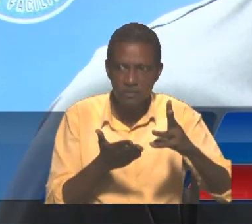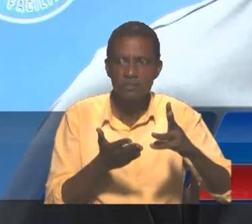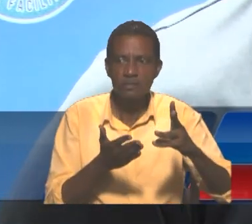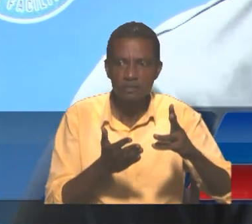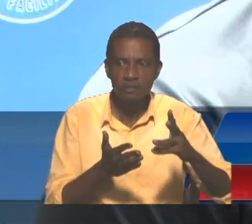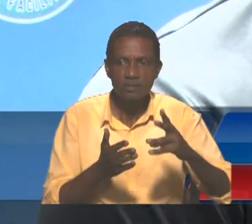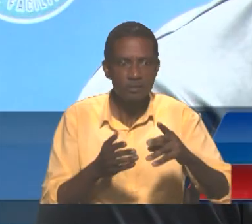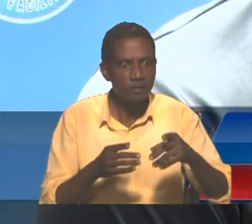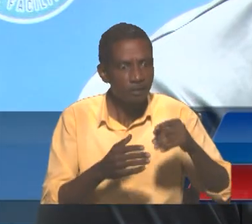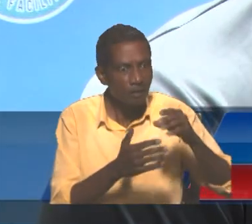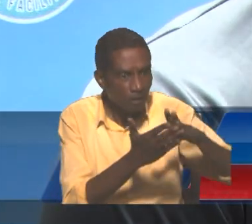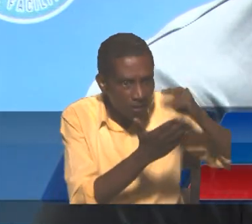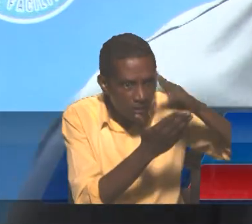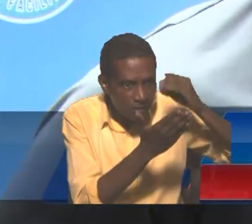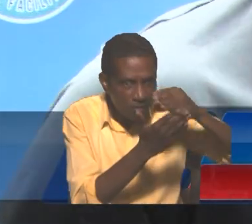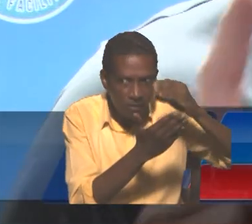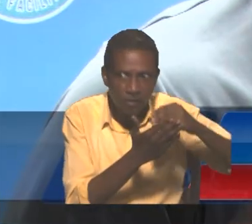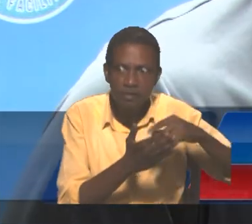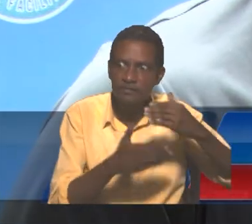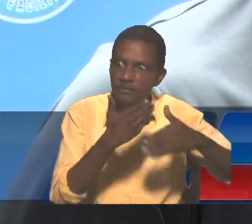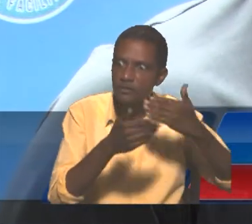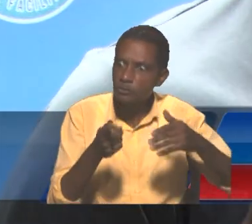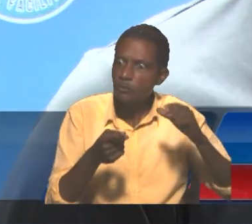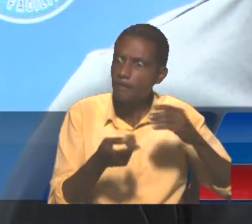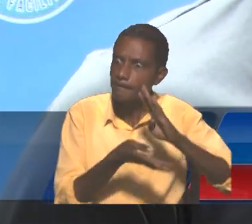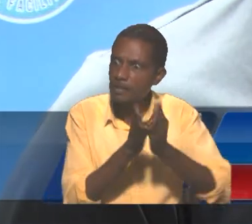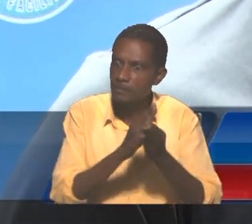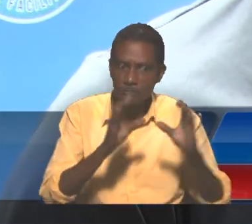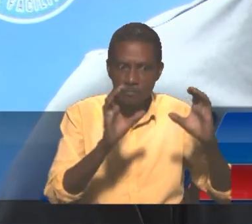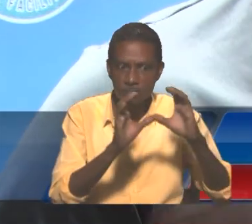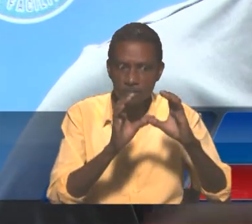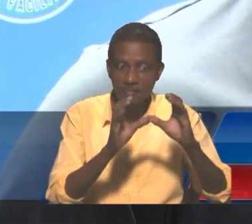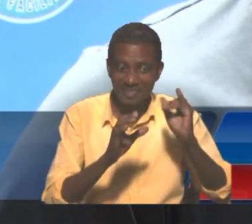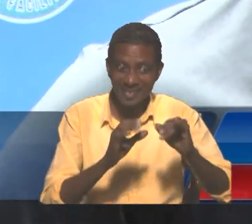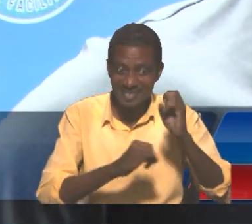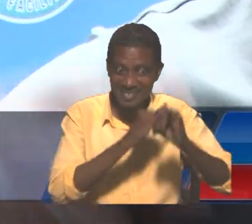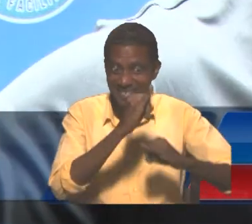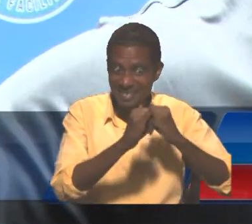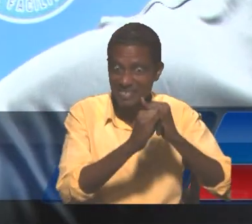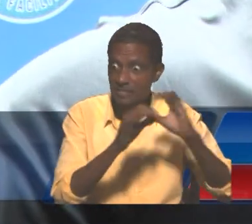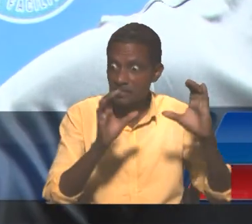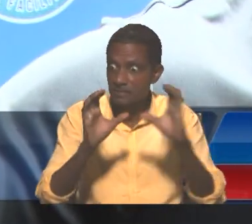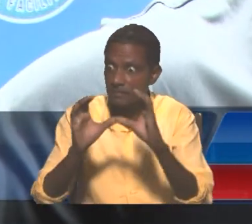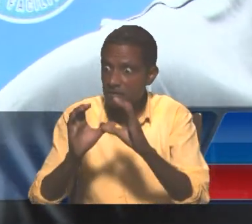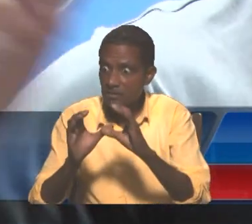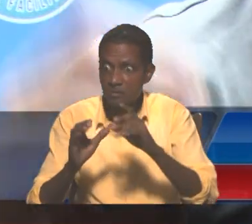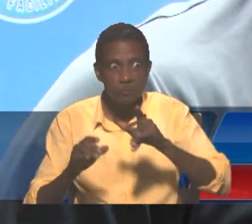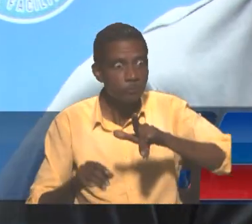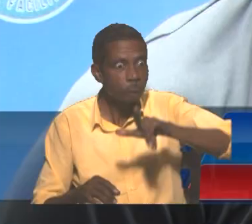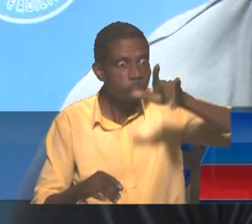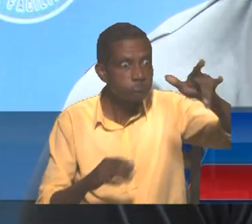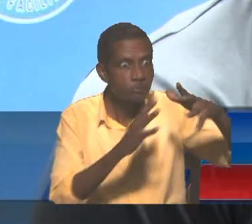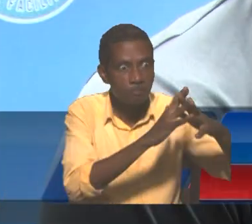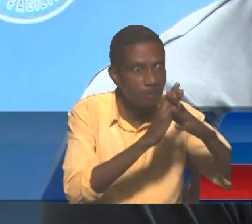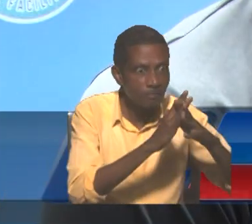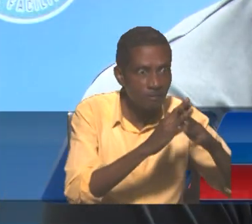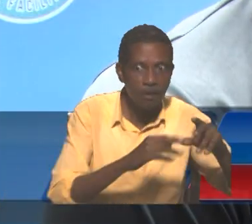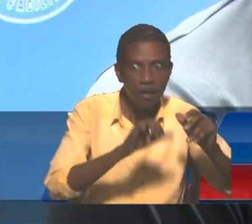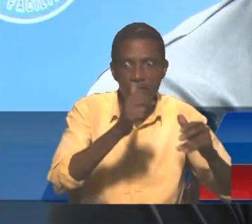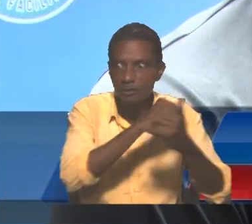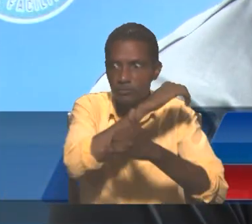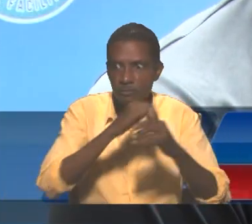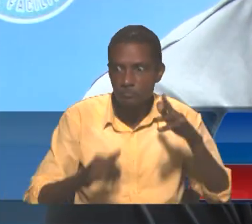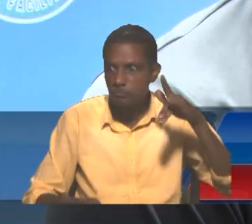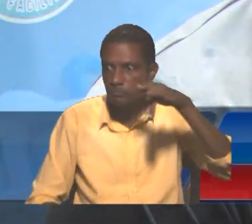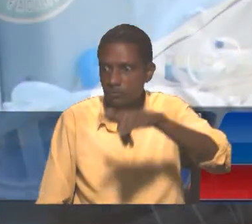and you could become a certified hyperbaric specialist, in which that is an international certification that can go here in the U.S. and abroad, and you could work at a hyperbaric facility